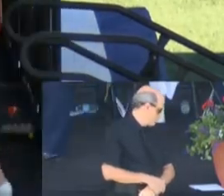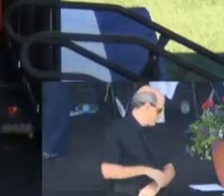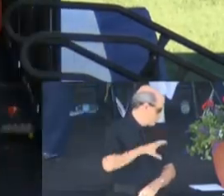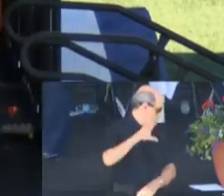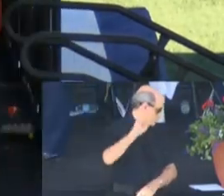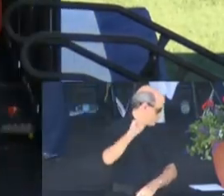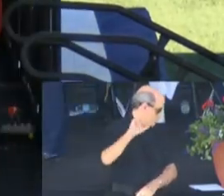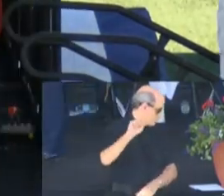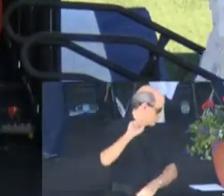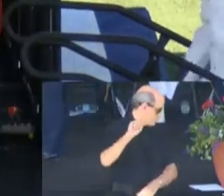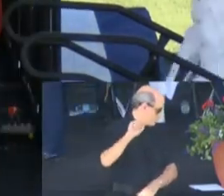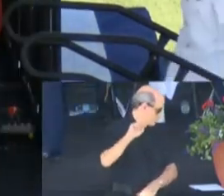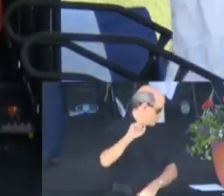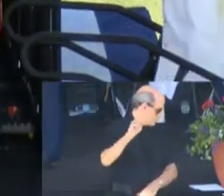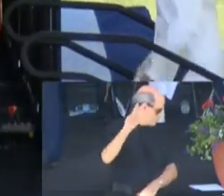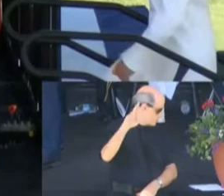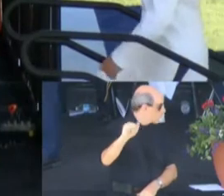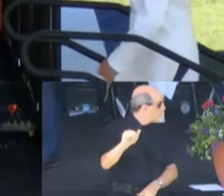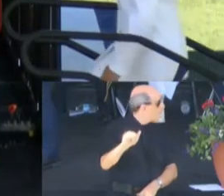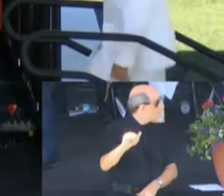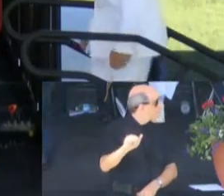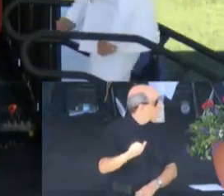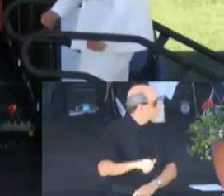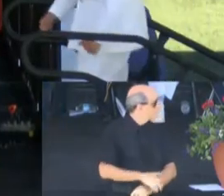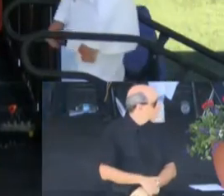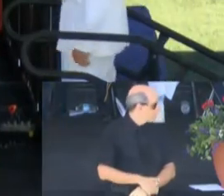Cassandra Faye Marino.